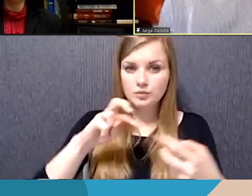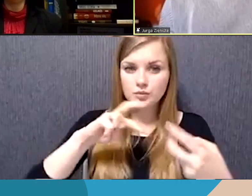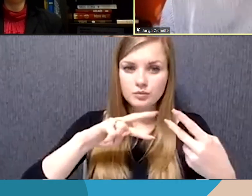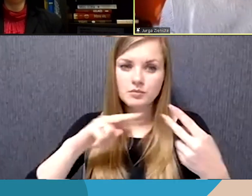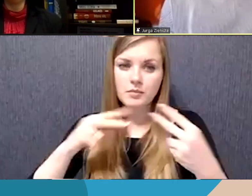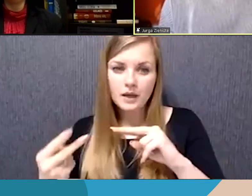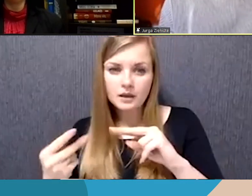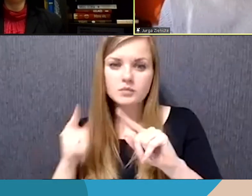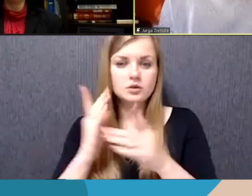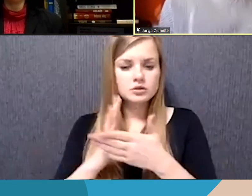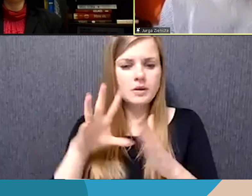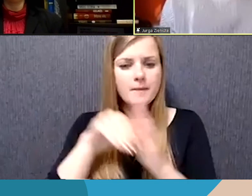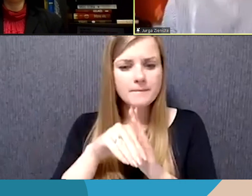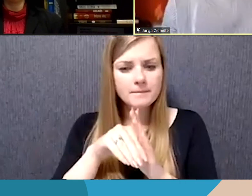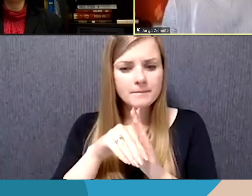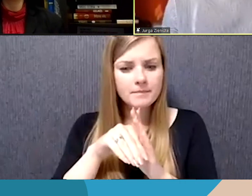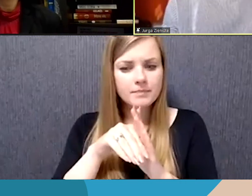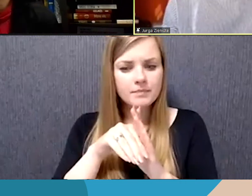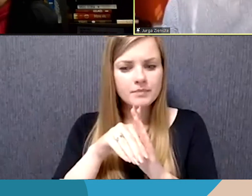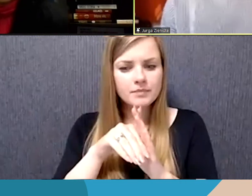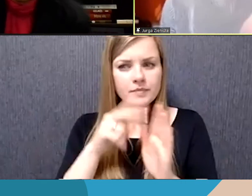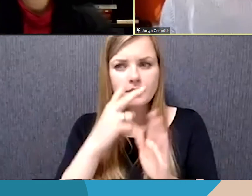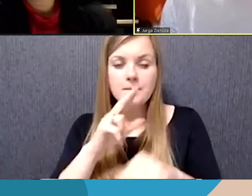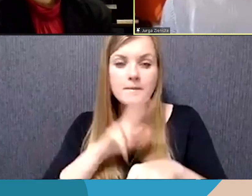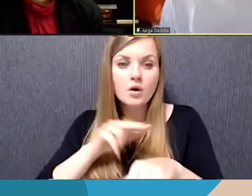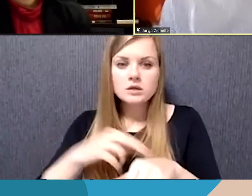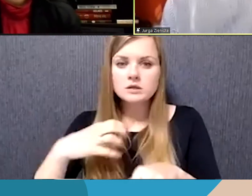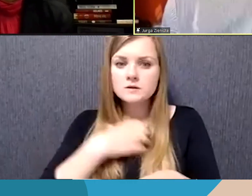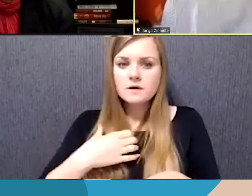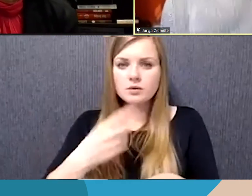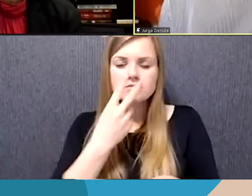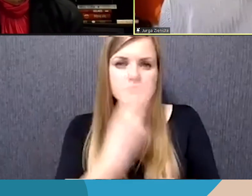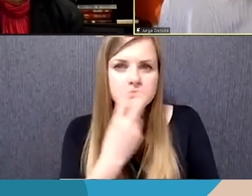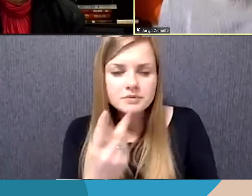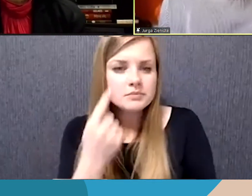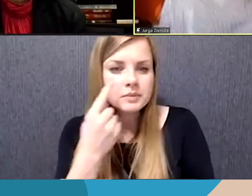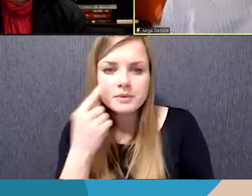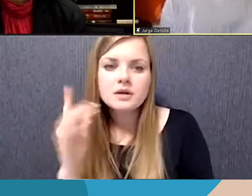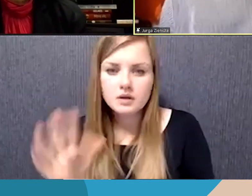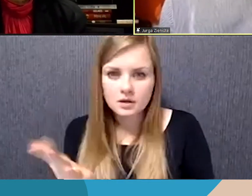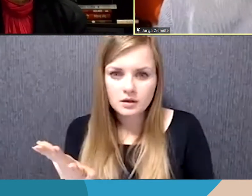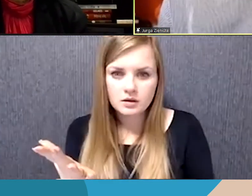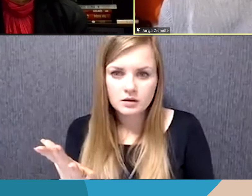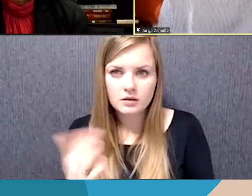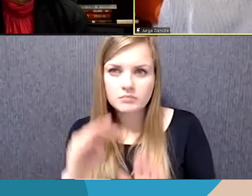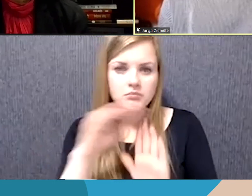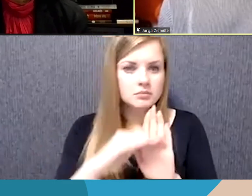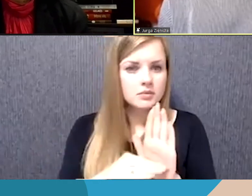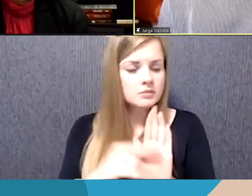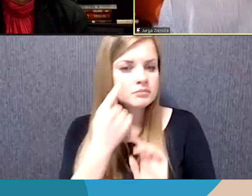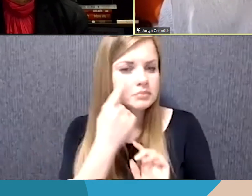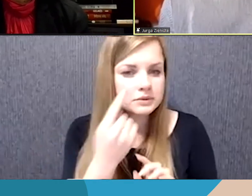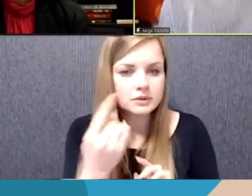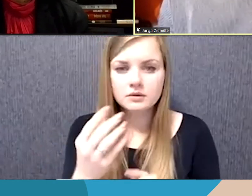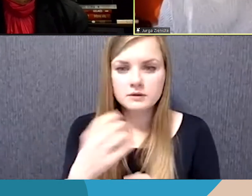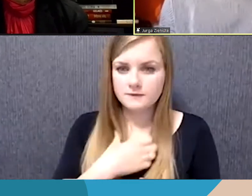the amendment incorporates things like what